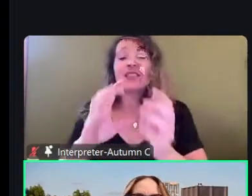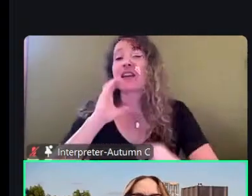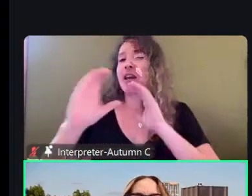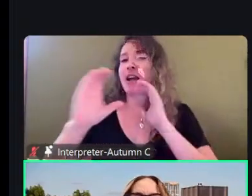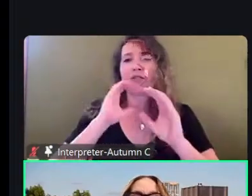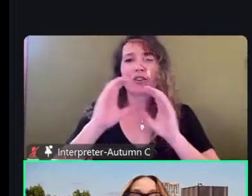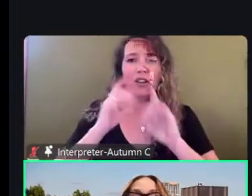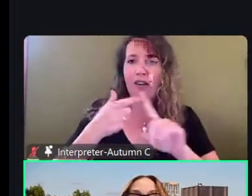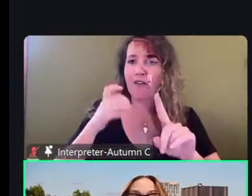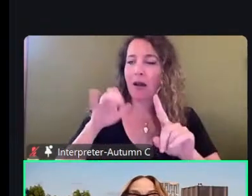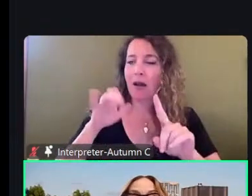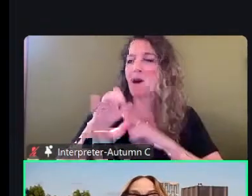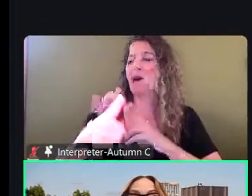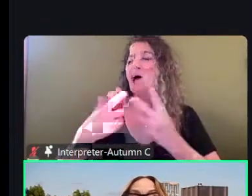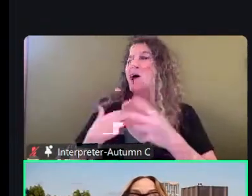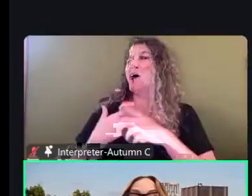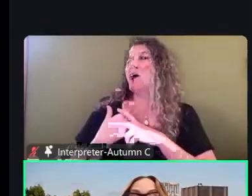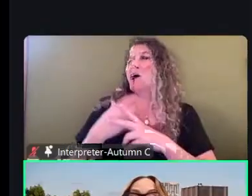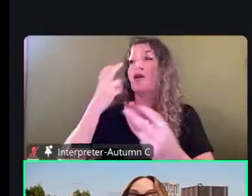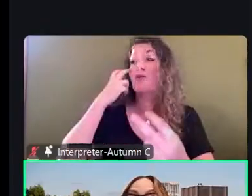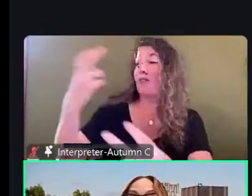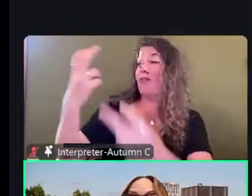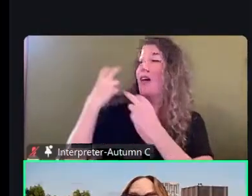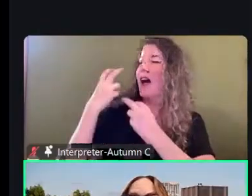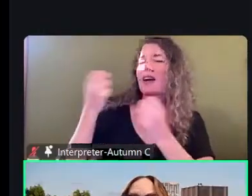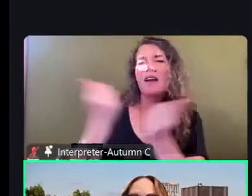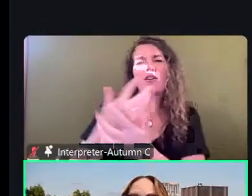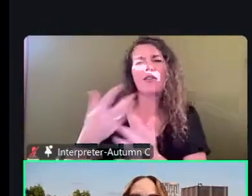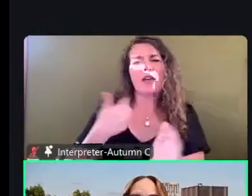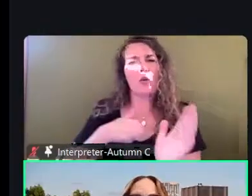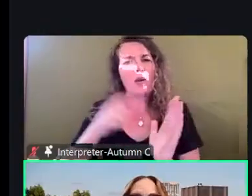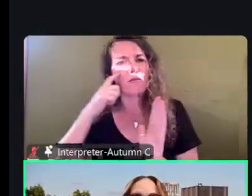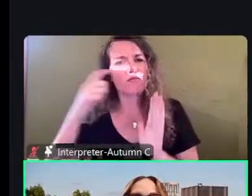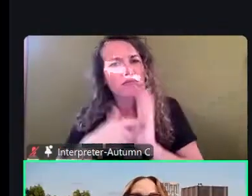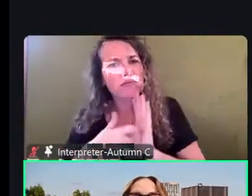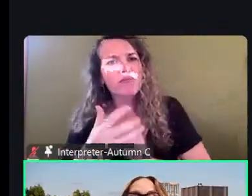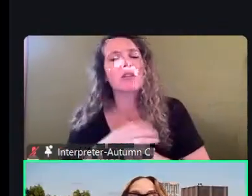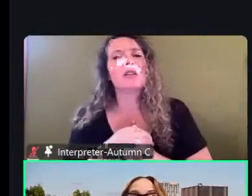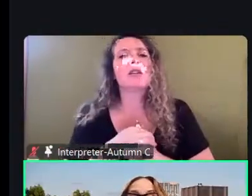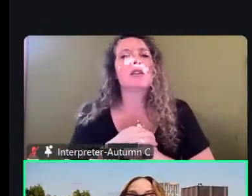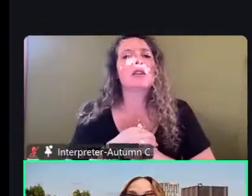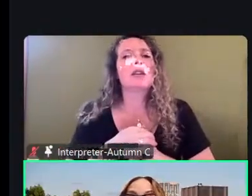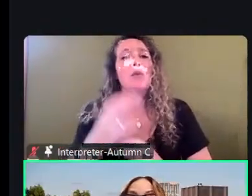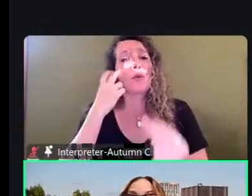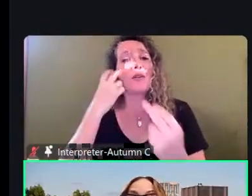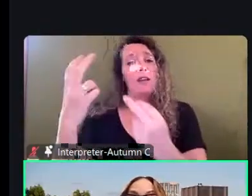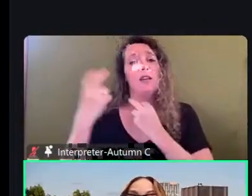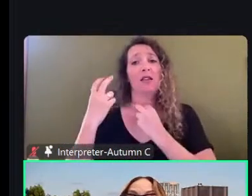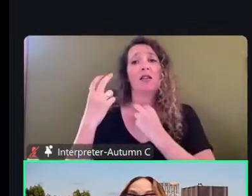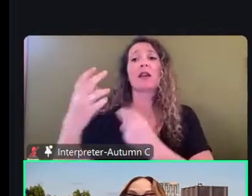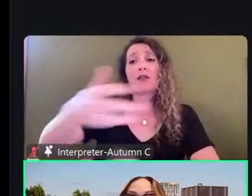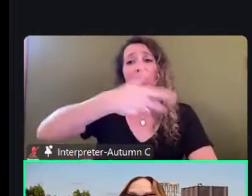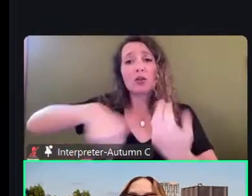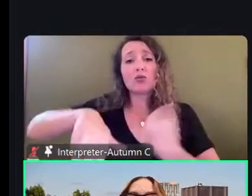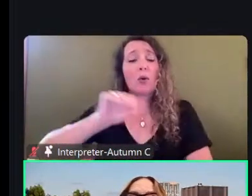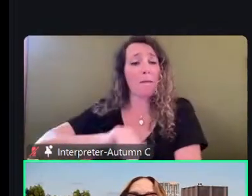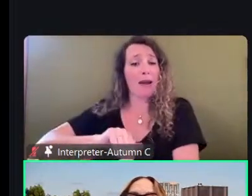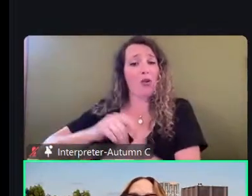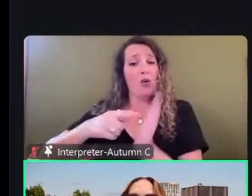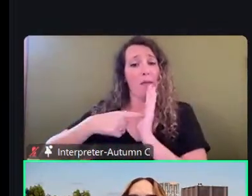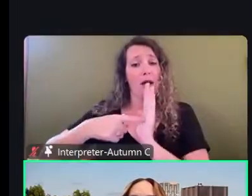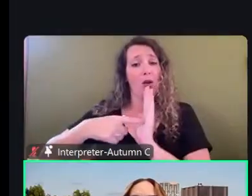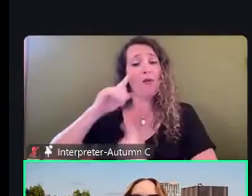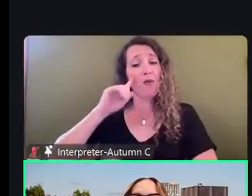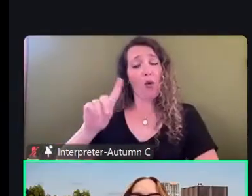it. We reflect on those observations that we've prompted them to make, and we reflect on the social and medical model of disability. But